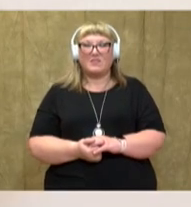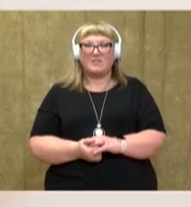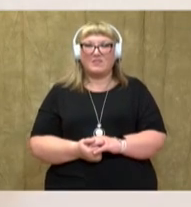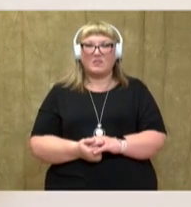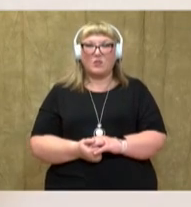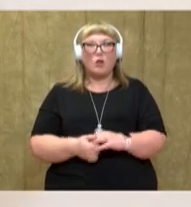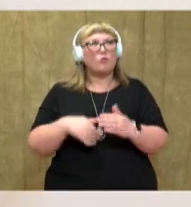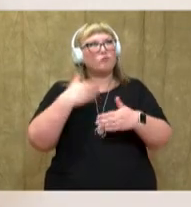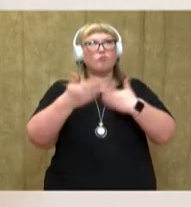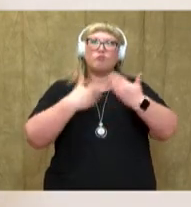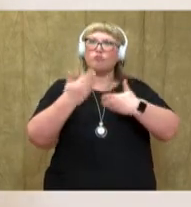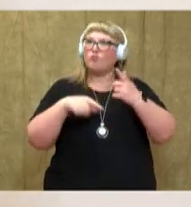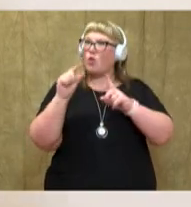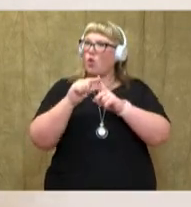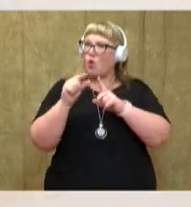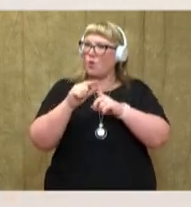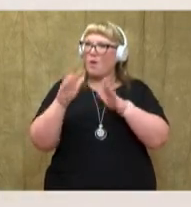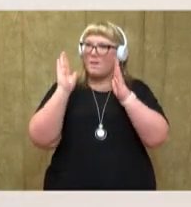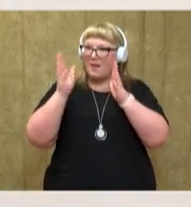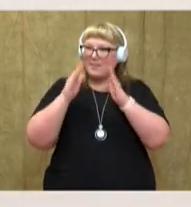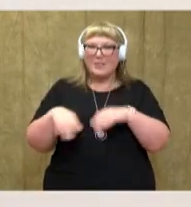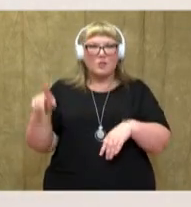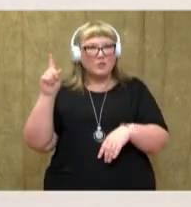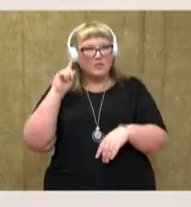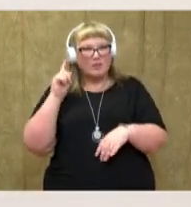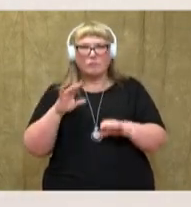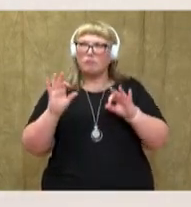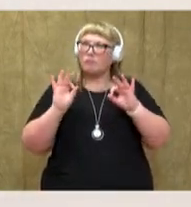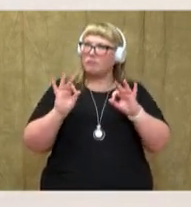everyone, going through those words and listening to those sounds, especially for the